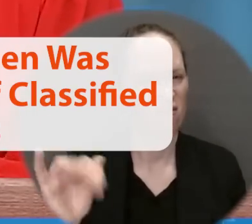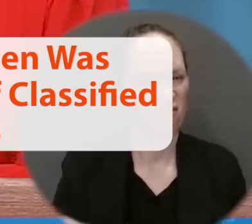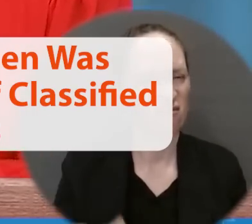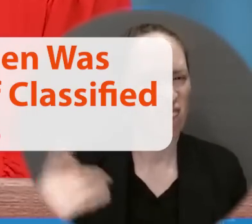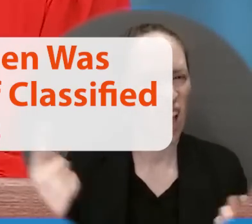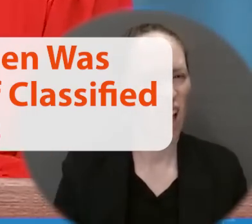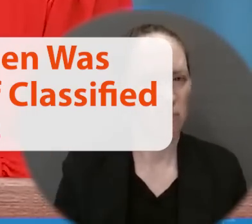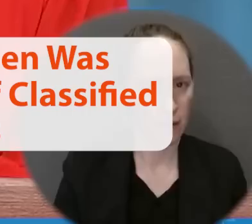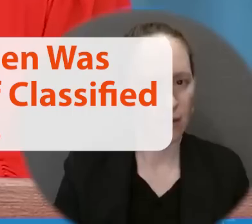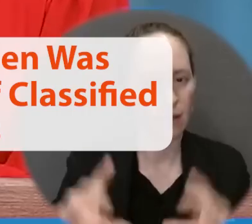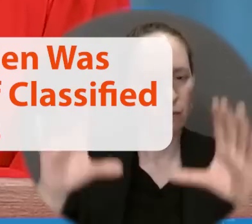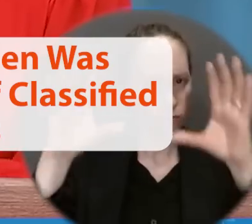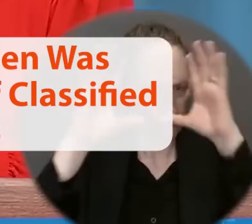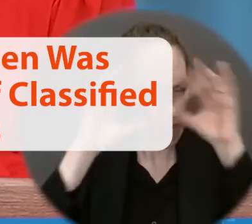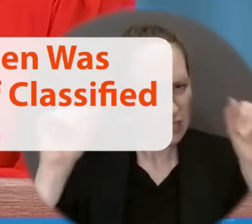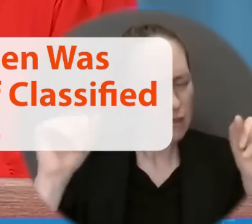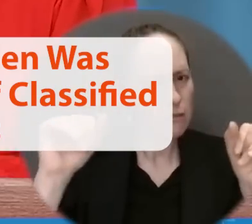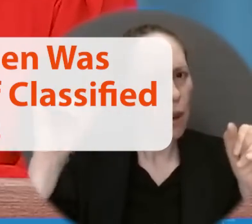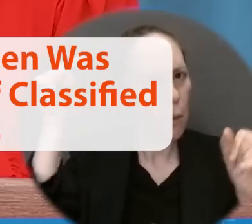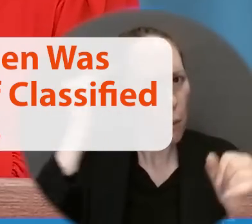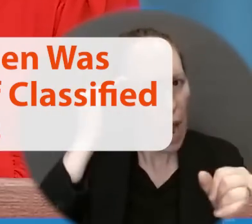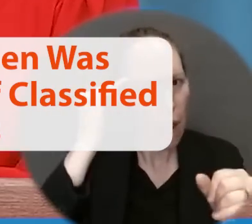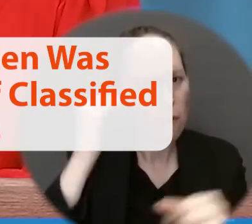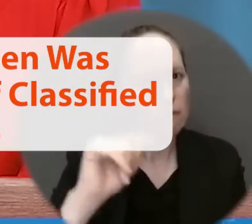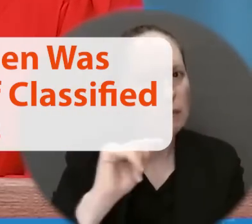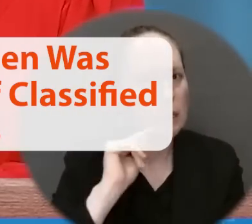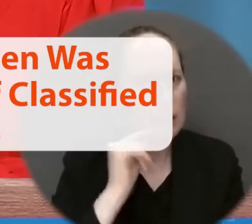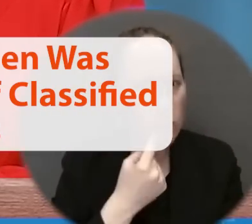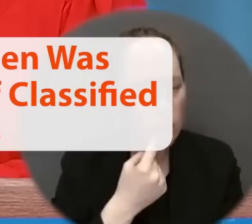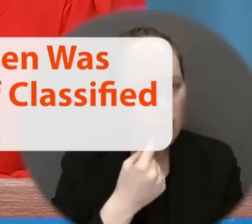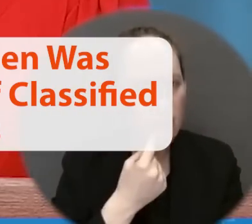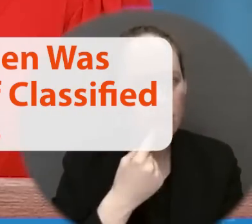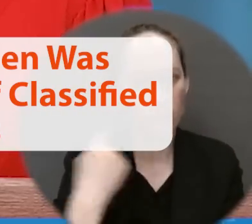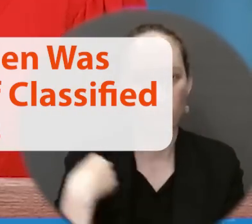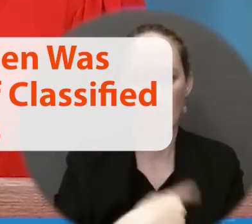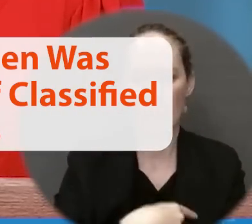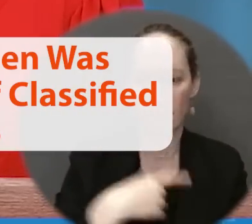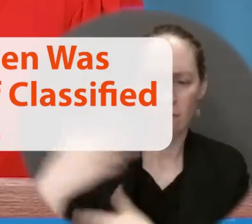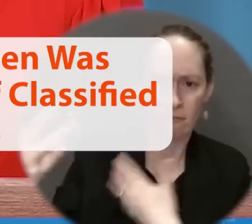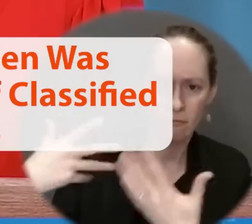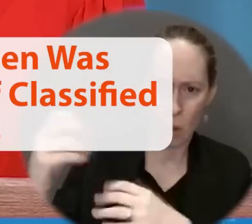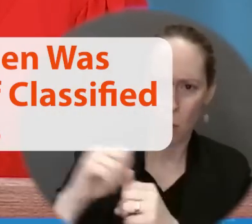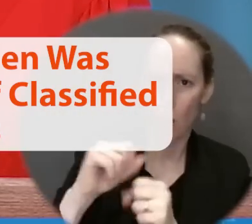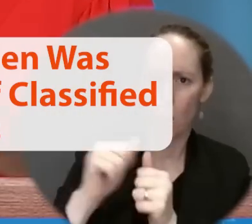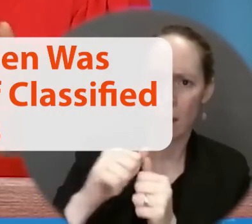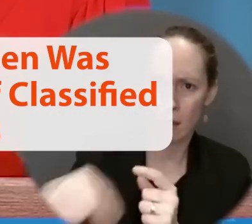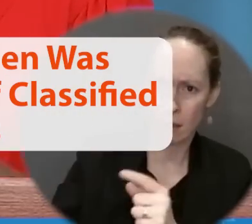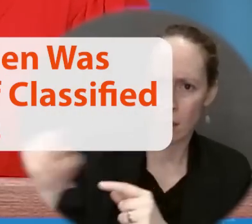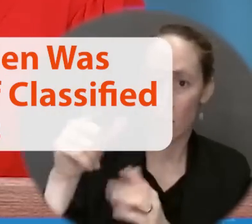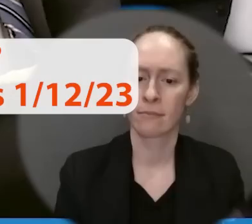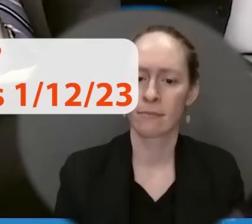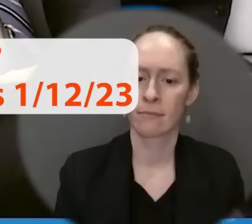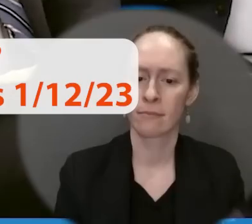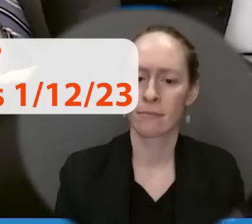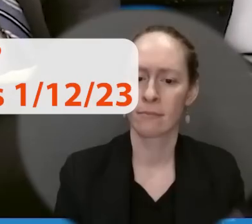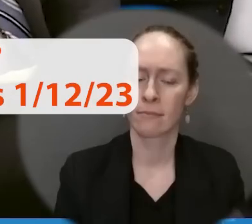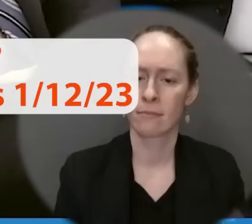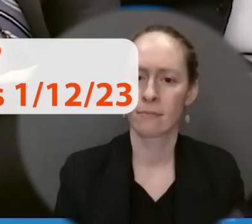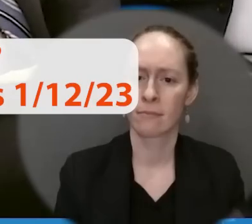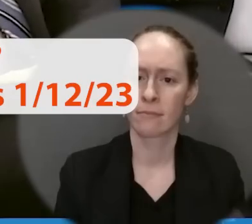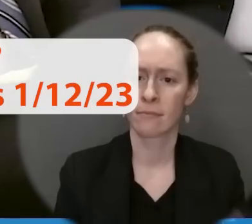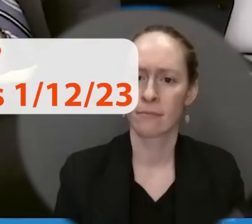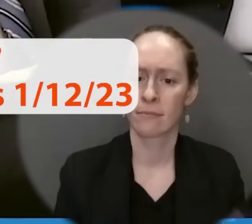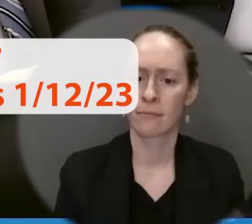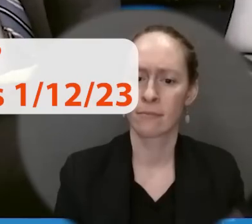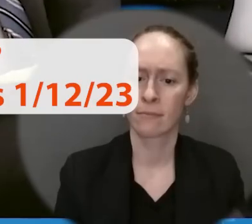said. But again, this is something that the president takes very seriously, and we have been coordinating. They have been coordinating. On Tuesday in Mexico